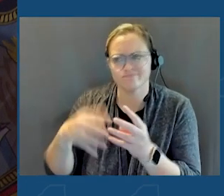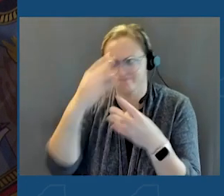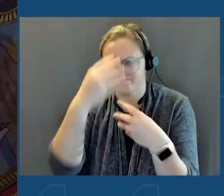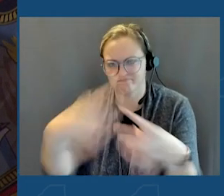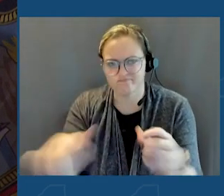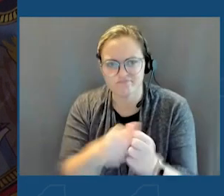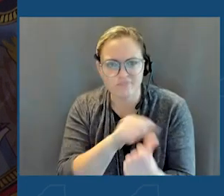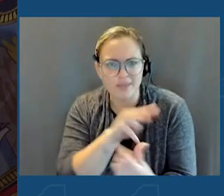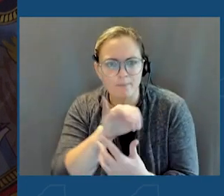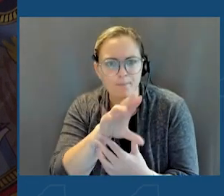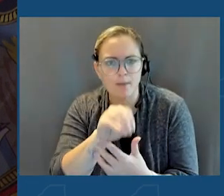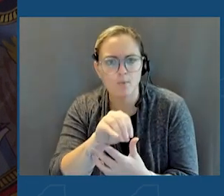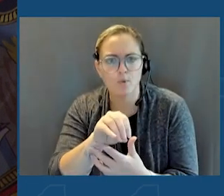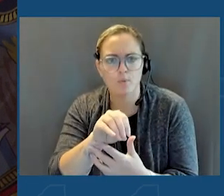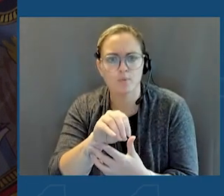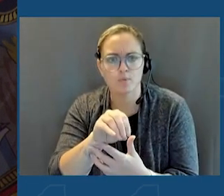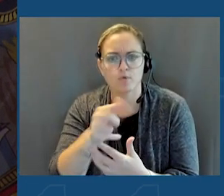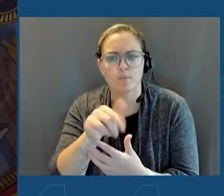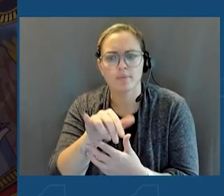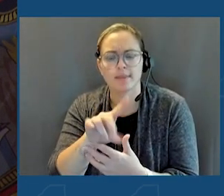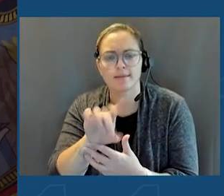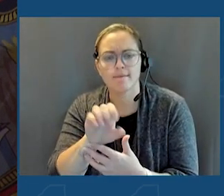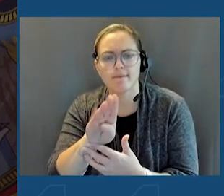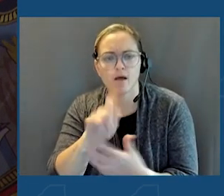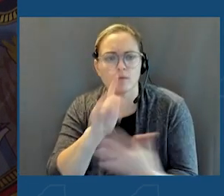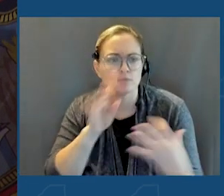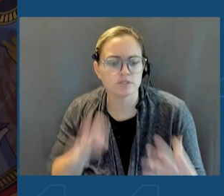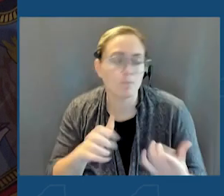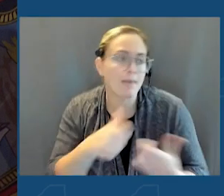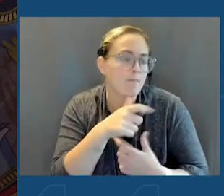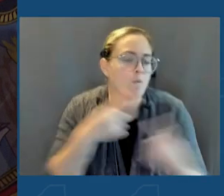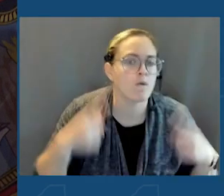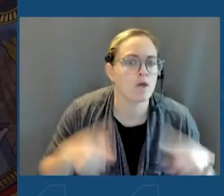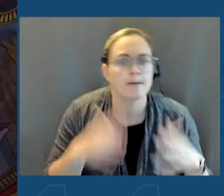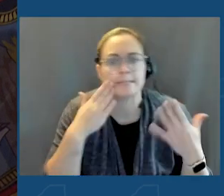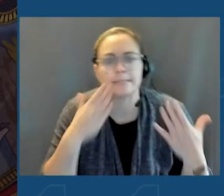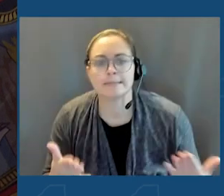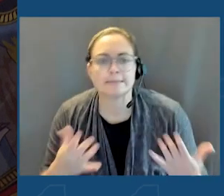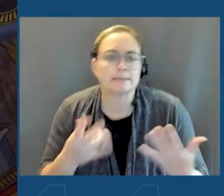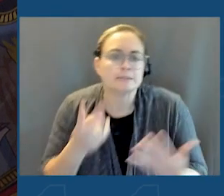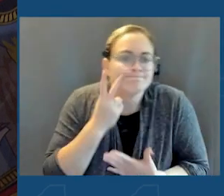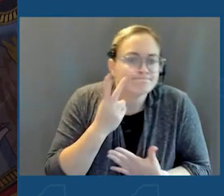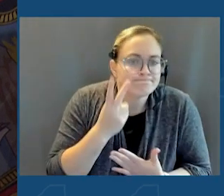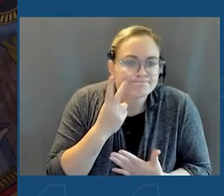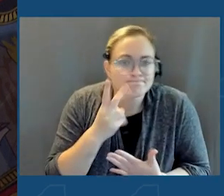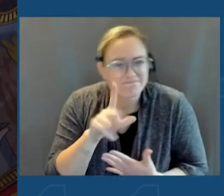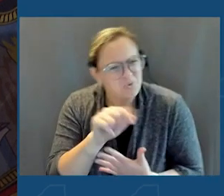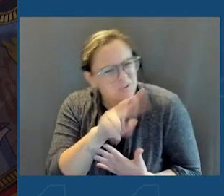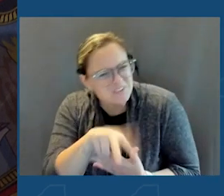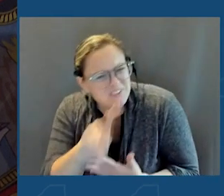of us. Maybe we could just get them to change their minds. Maybe this really won't happen in